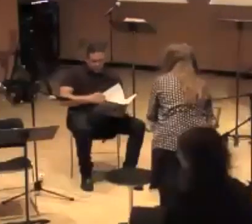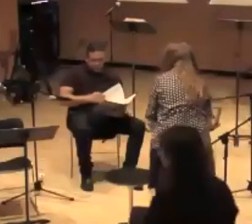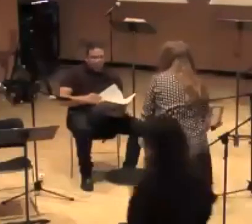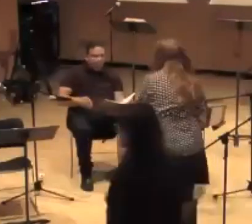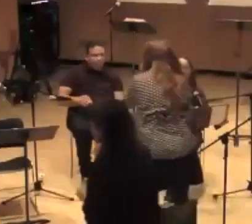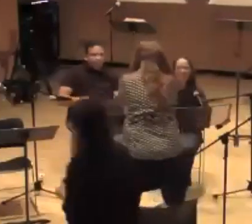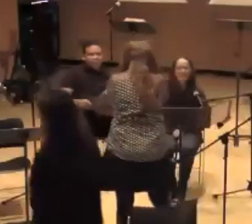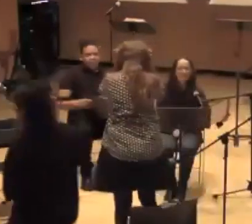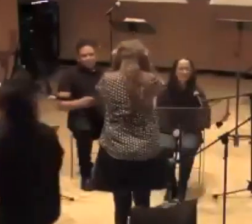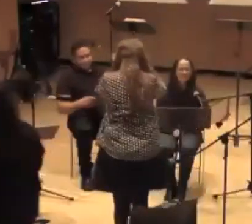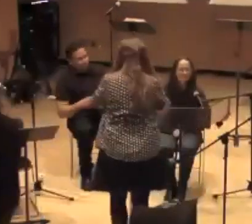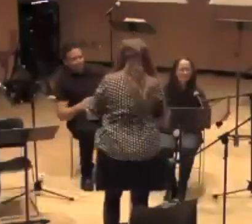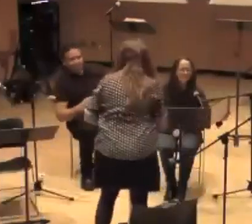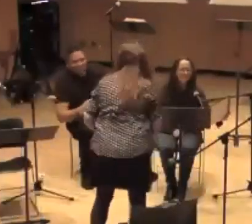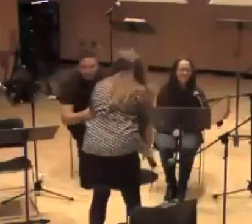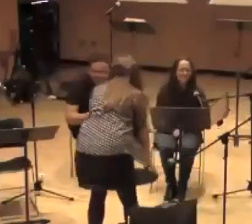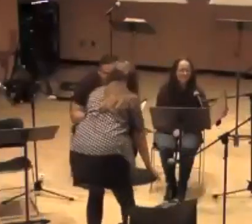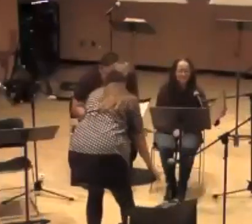this